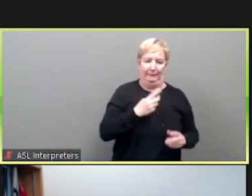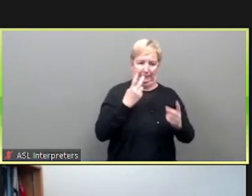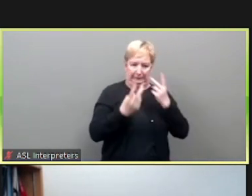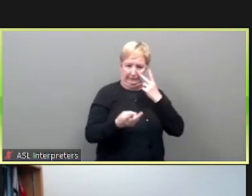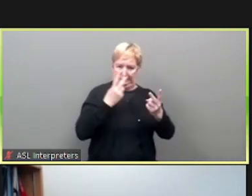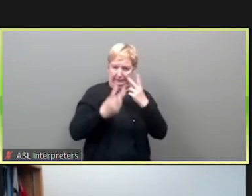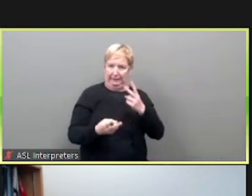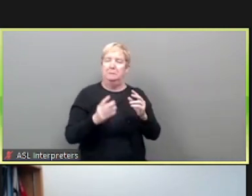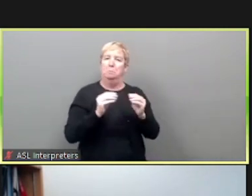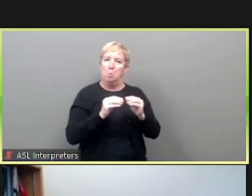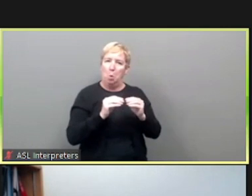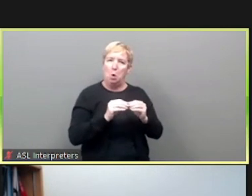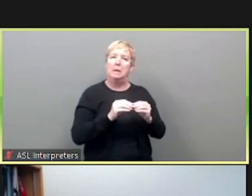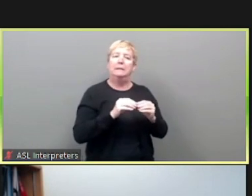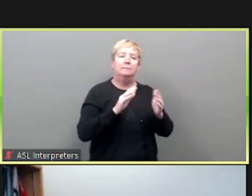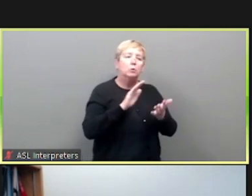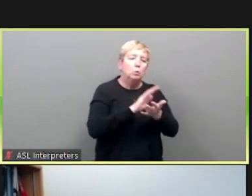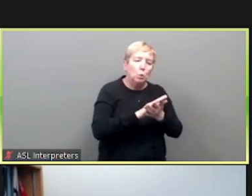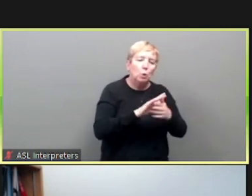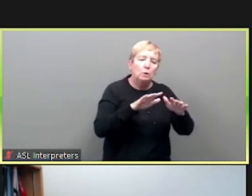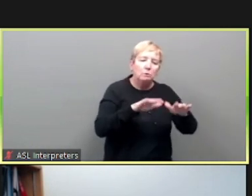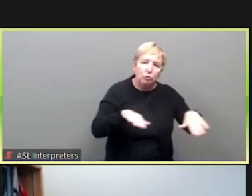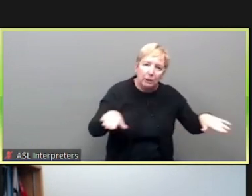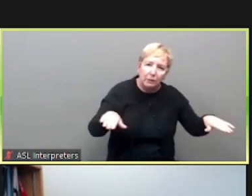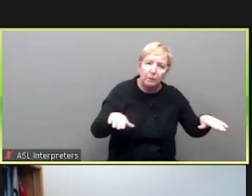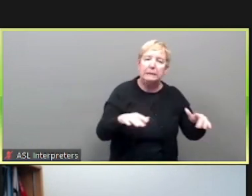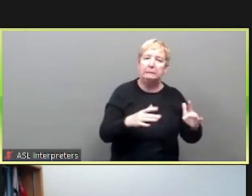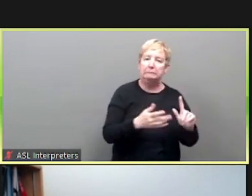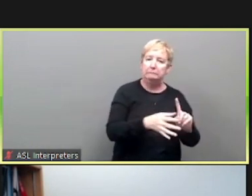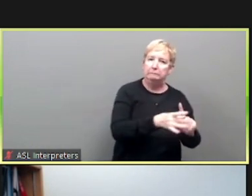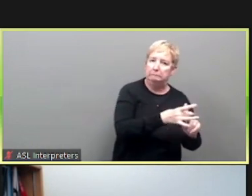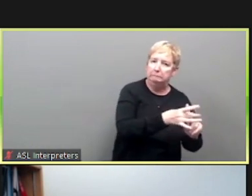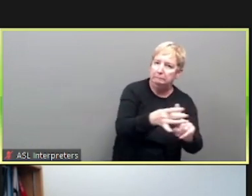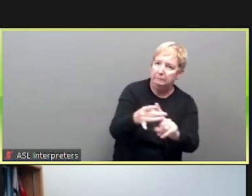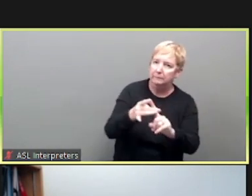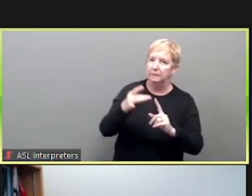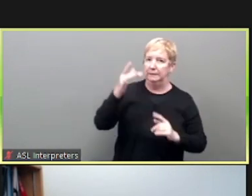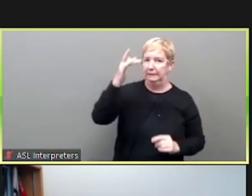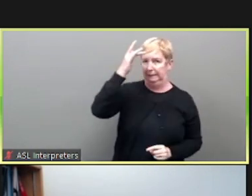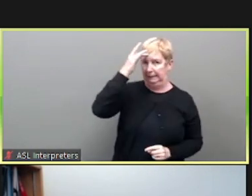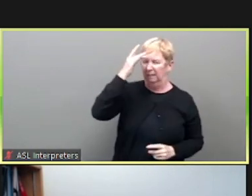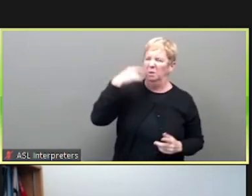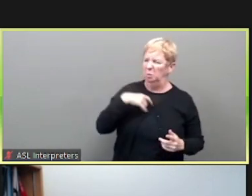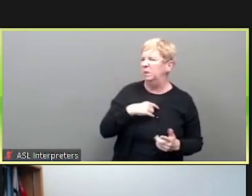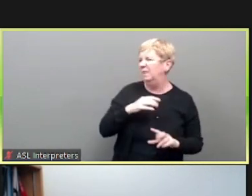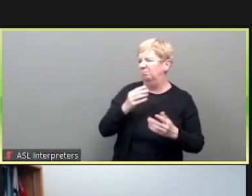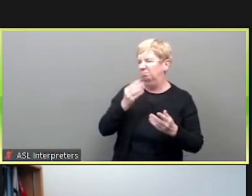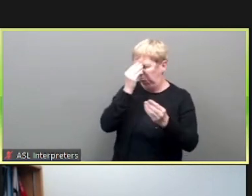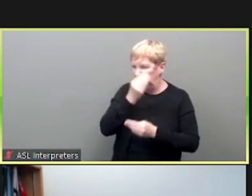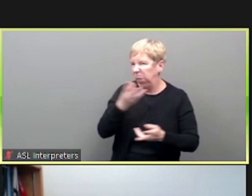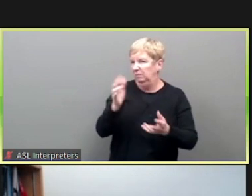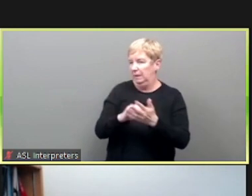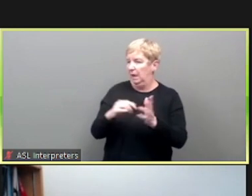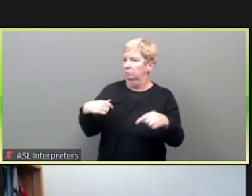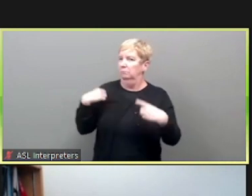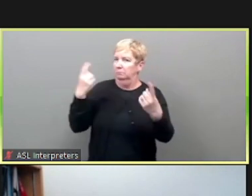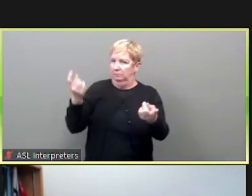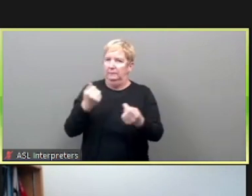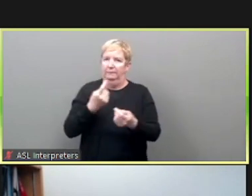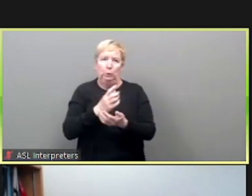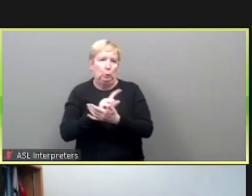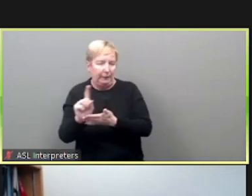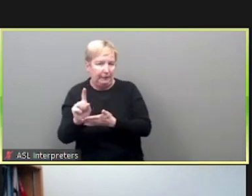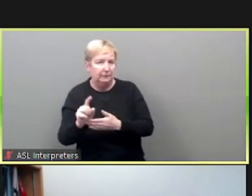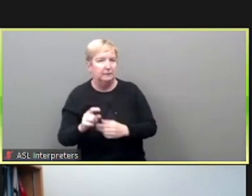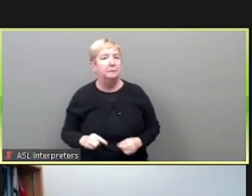rates among school-age children, and we've reported that out in these press conferences over the past few weeks. And so we just want